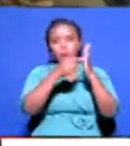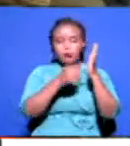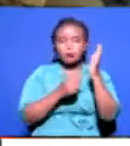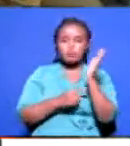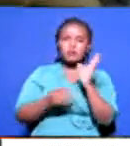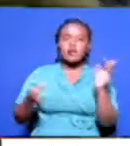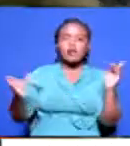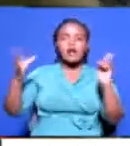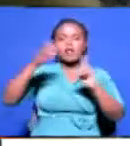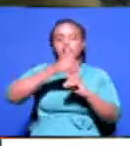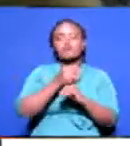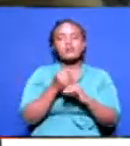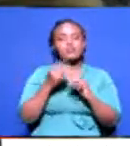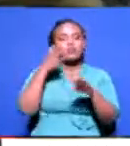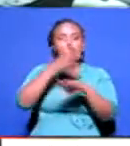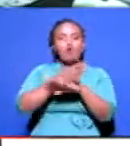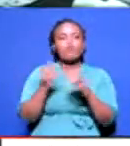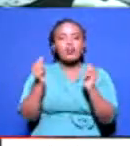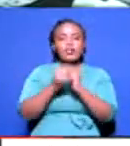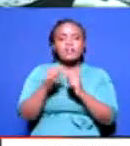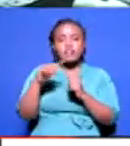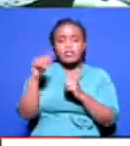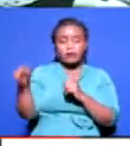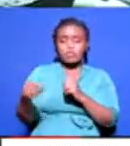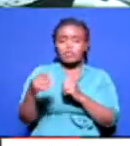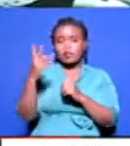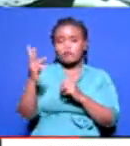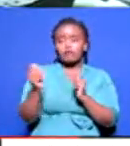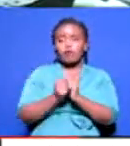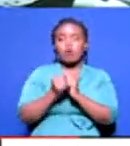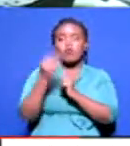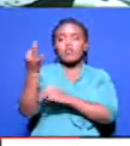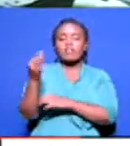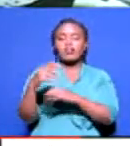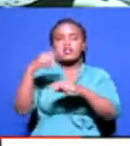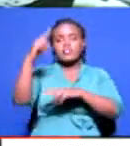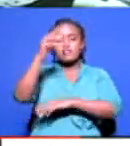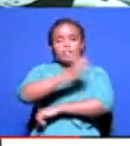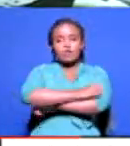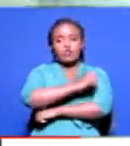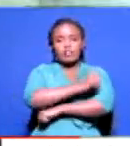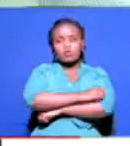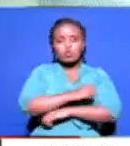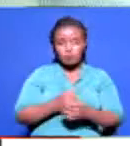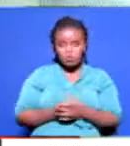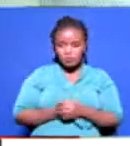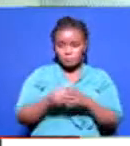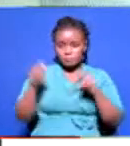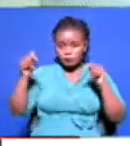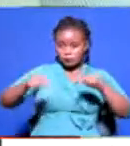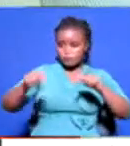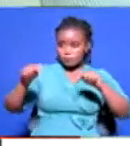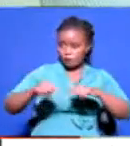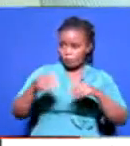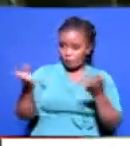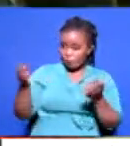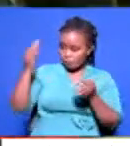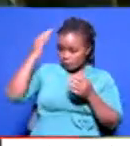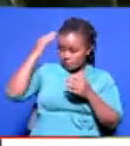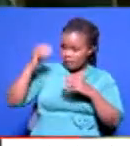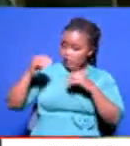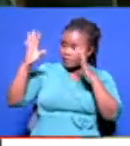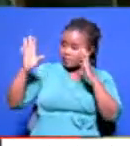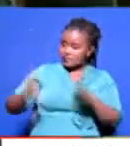education across 10,413 secondary schools in the country. On Tuesday, the head teachers want the capitation